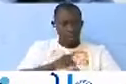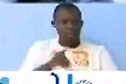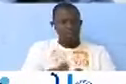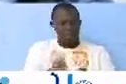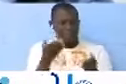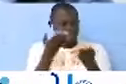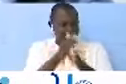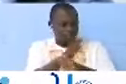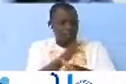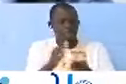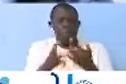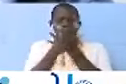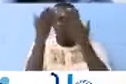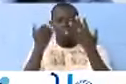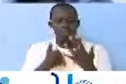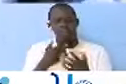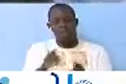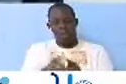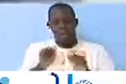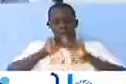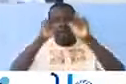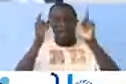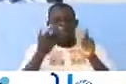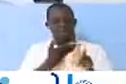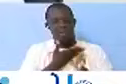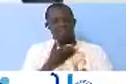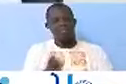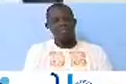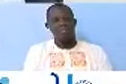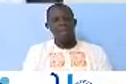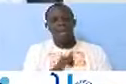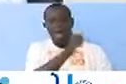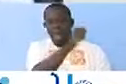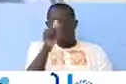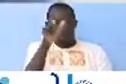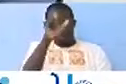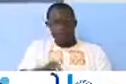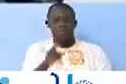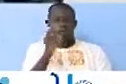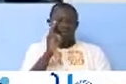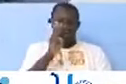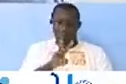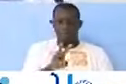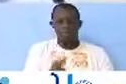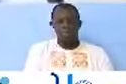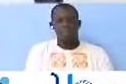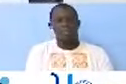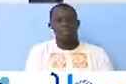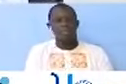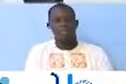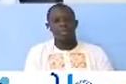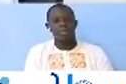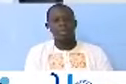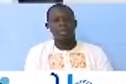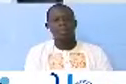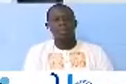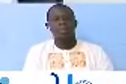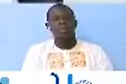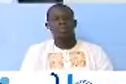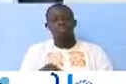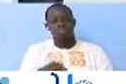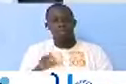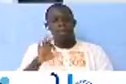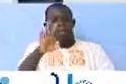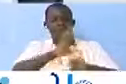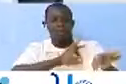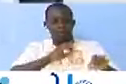of them are still alive because nga yaje mo bejel ko everybody saw that ya rab mumfa ko no the cloth that he